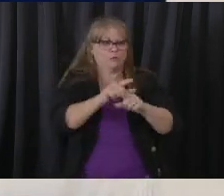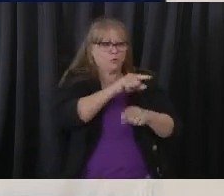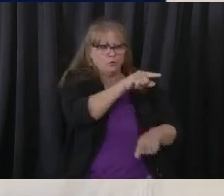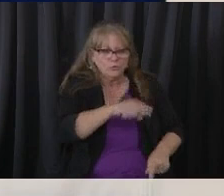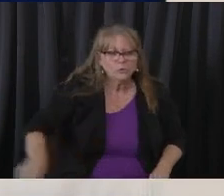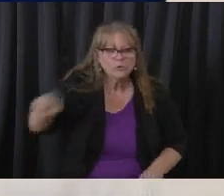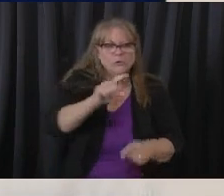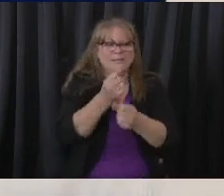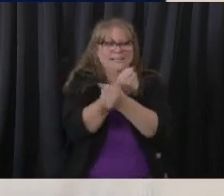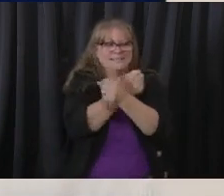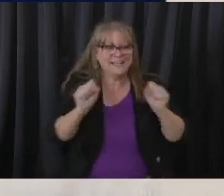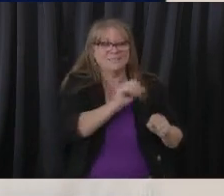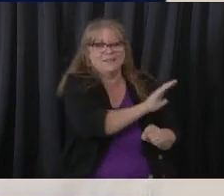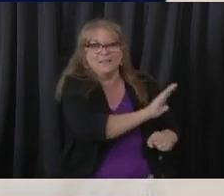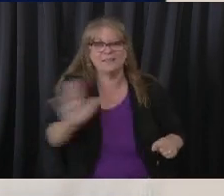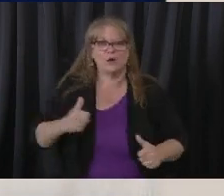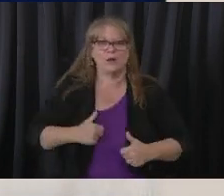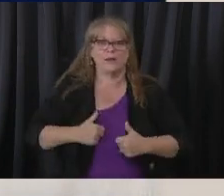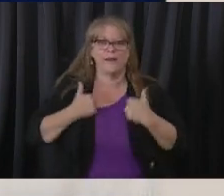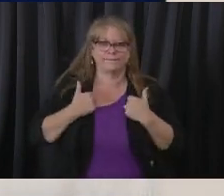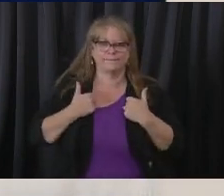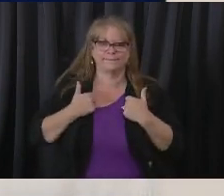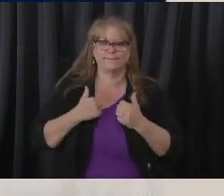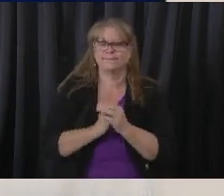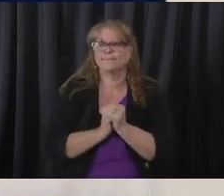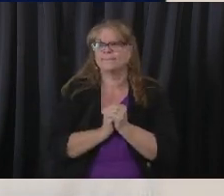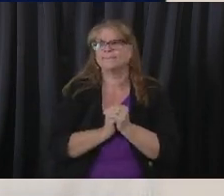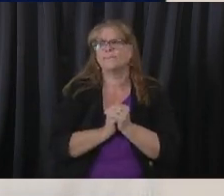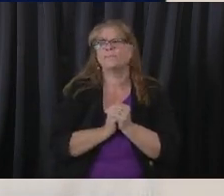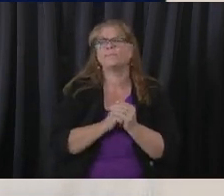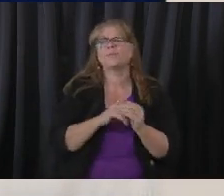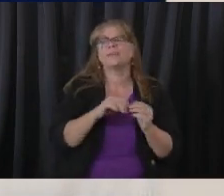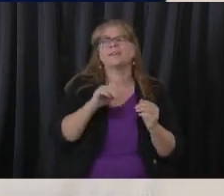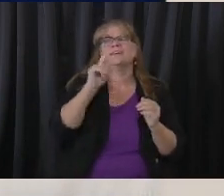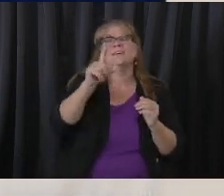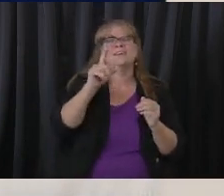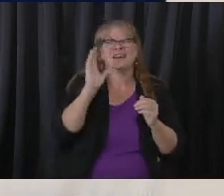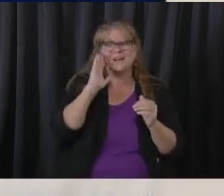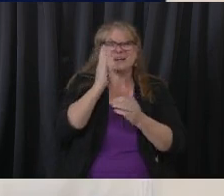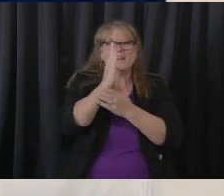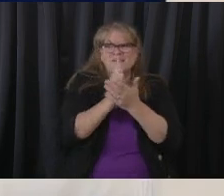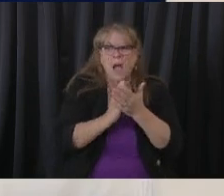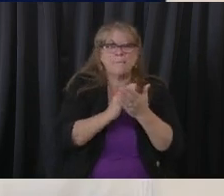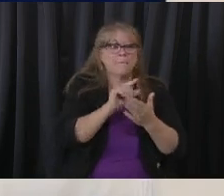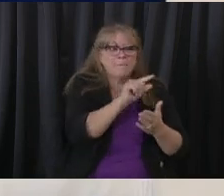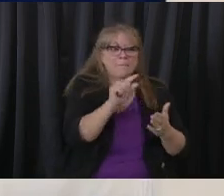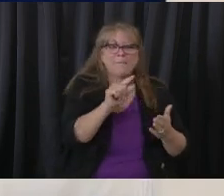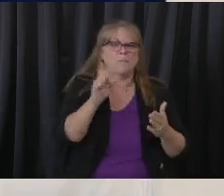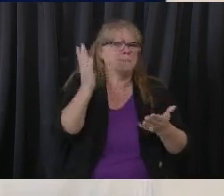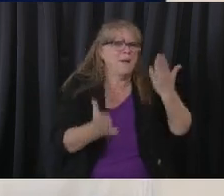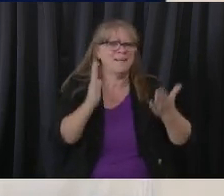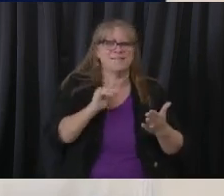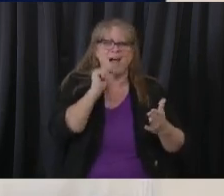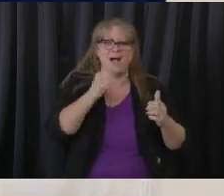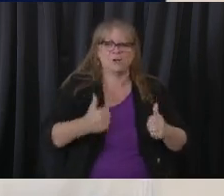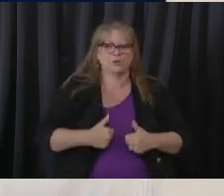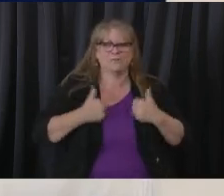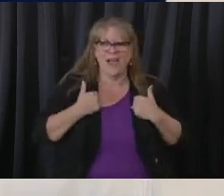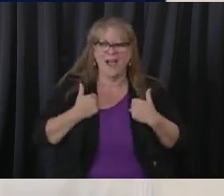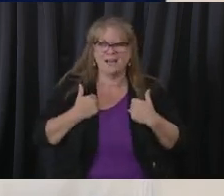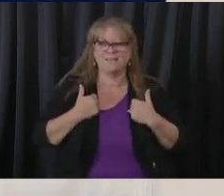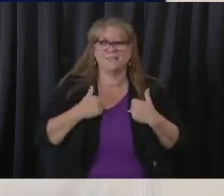my condolences to the just over 2,000 people in Colorado and their families who have paid